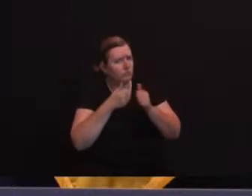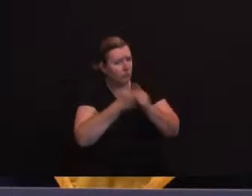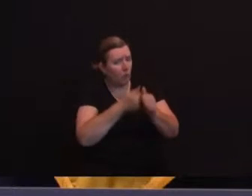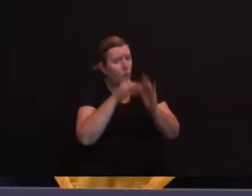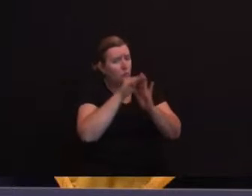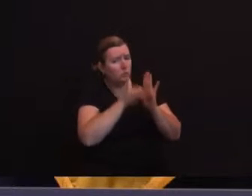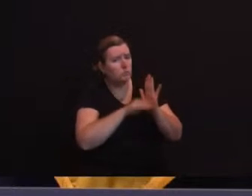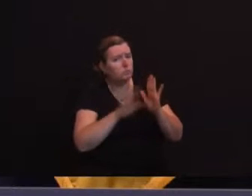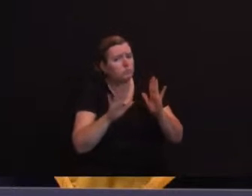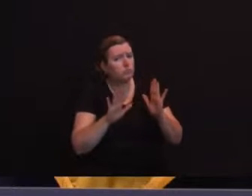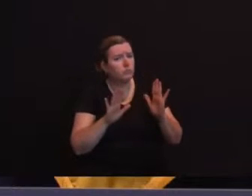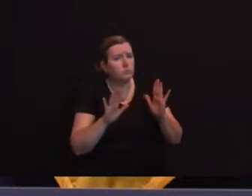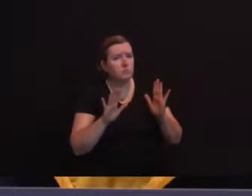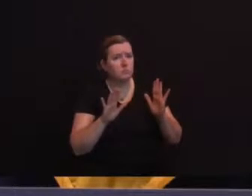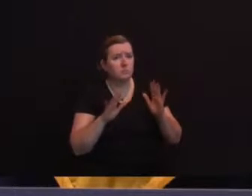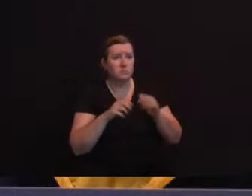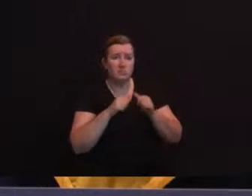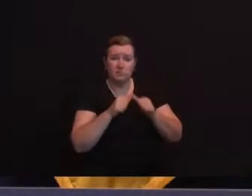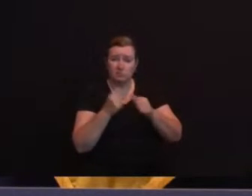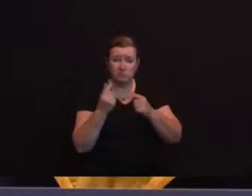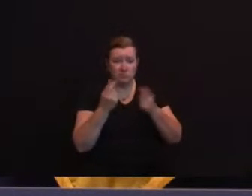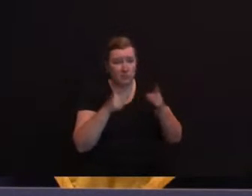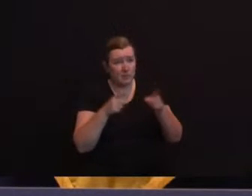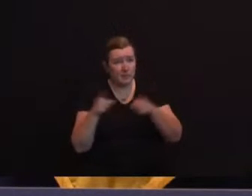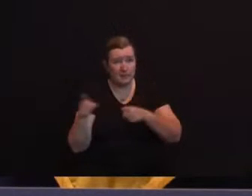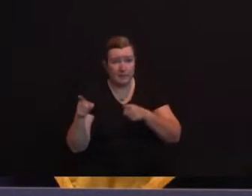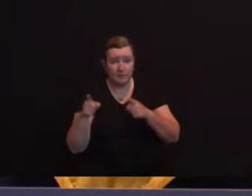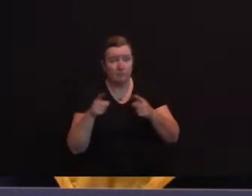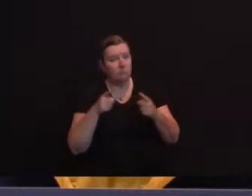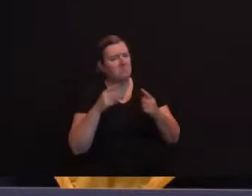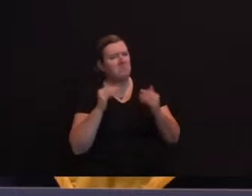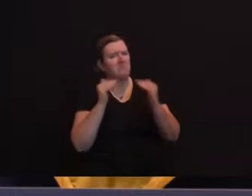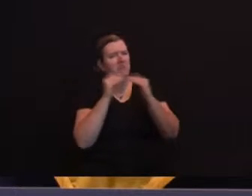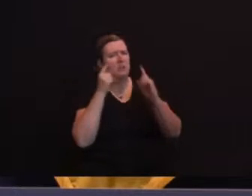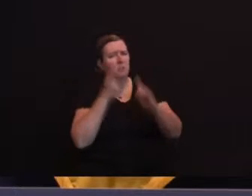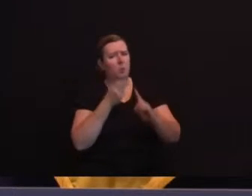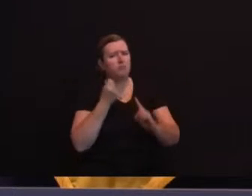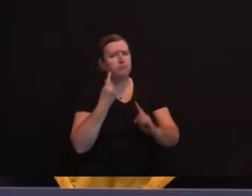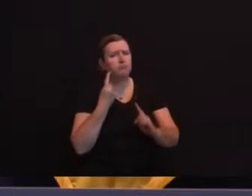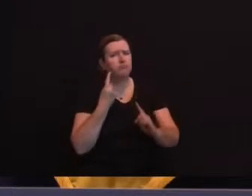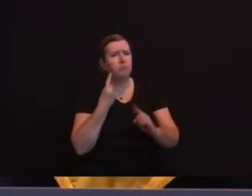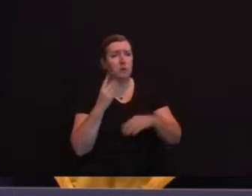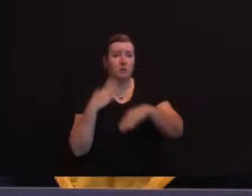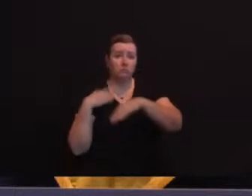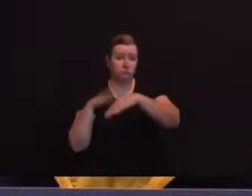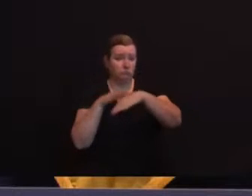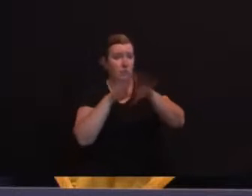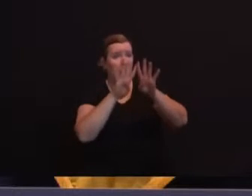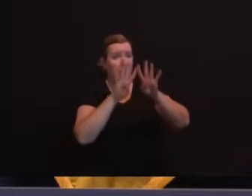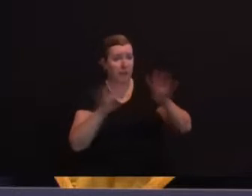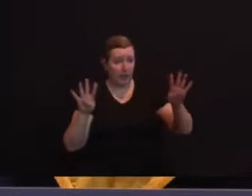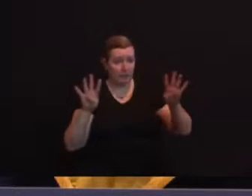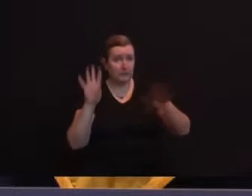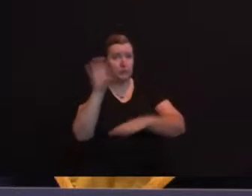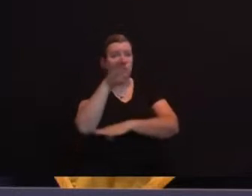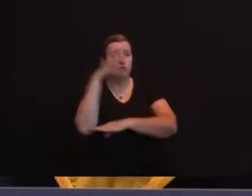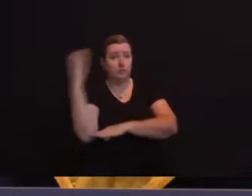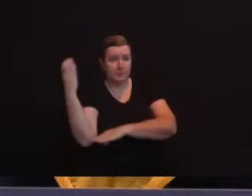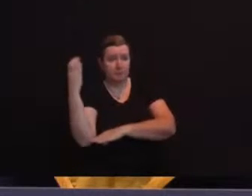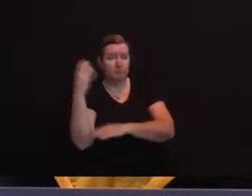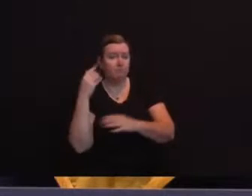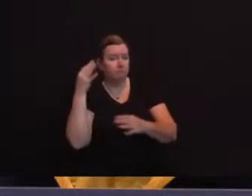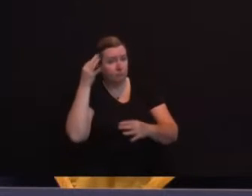it to continue to happen. So very fair point. You've got, at a minimum, we've got Hanukkah and Christmas coming up, Advent